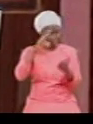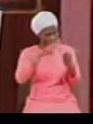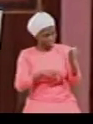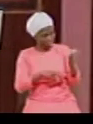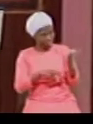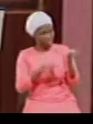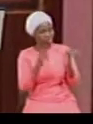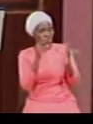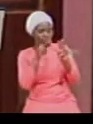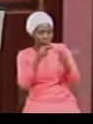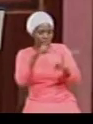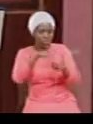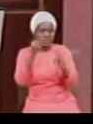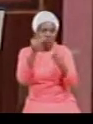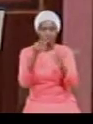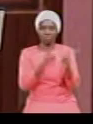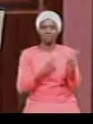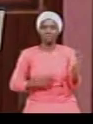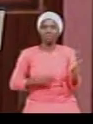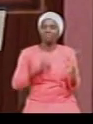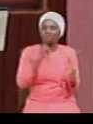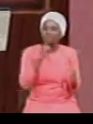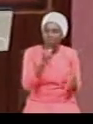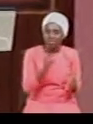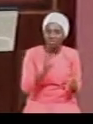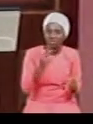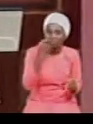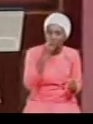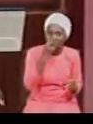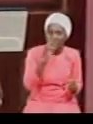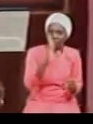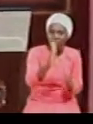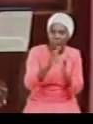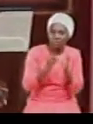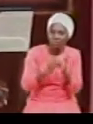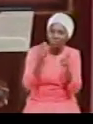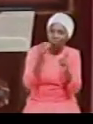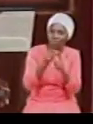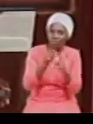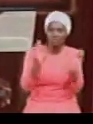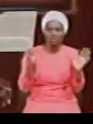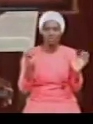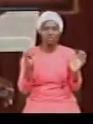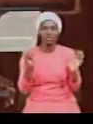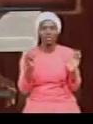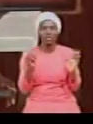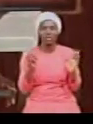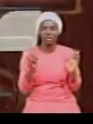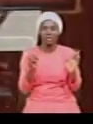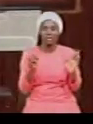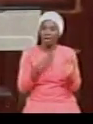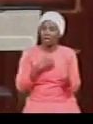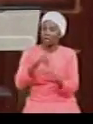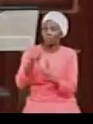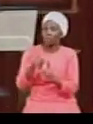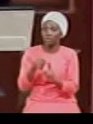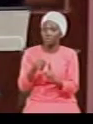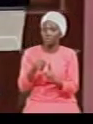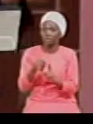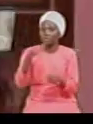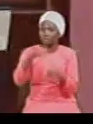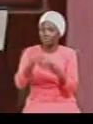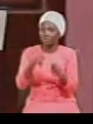Of the Lord, not speaking thine own words. And when in